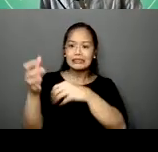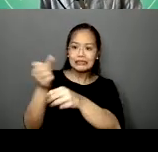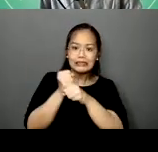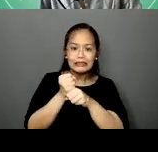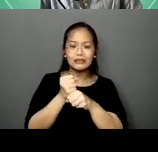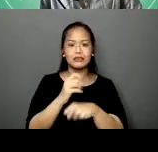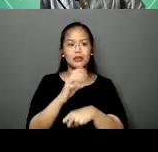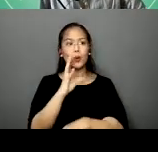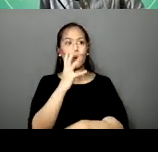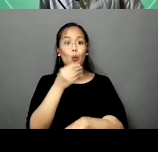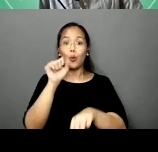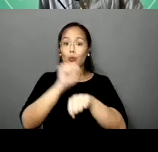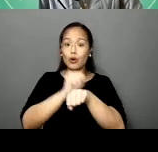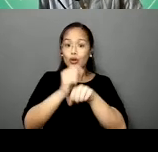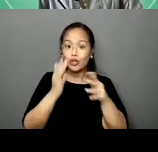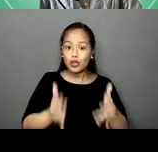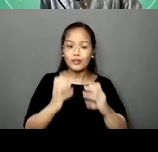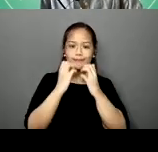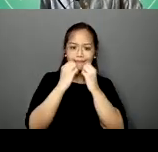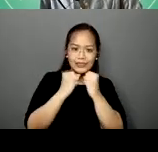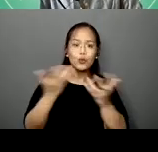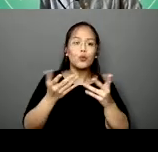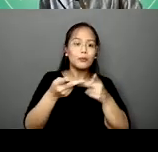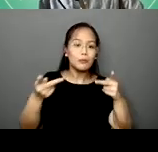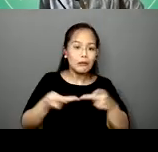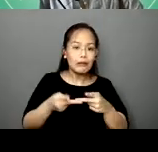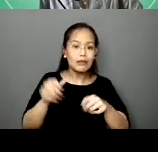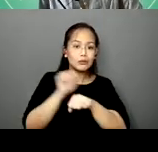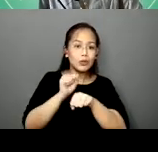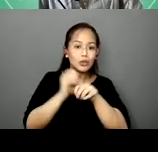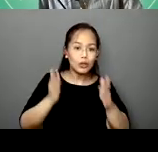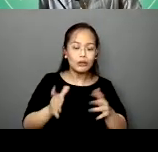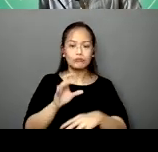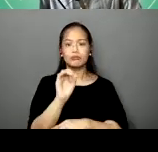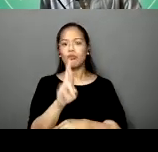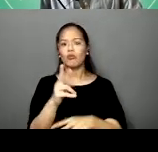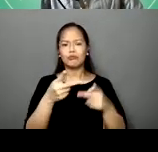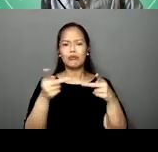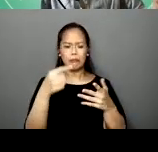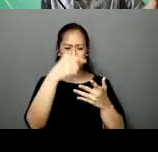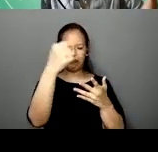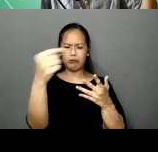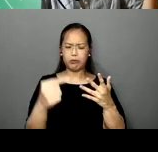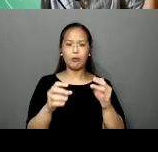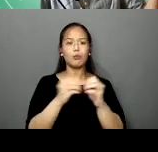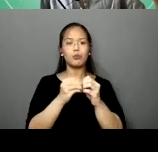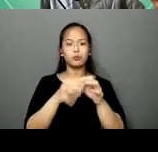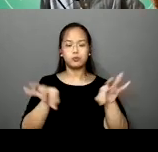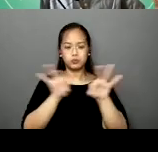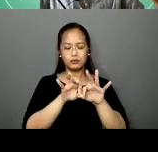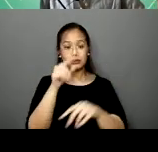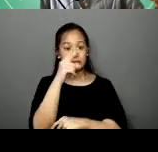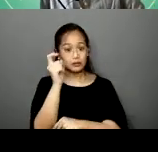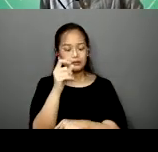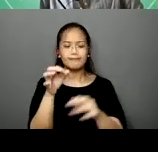take advantage of, and the costs for the labor that they use. All of these are becoming more and more important because it's becoming a